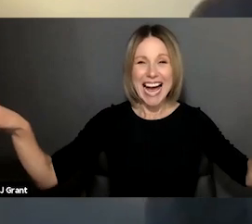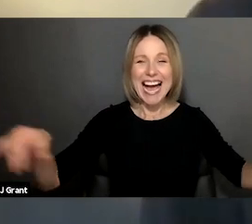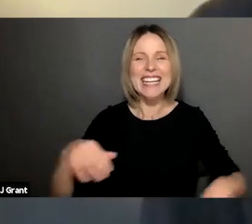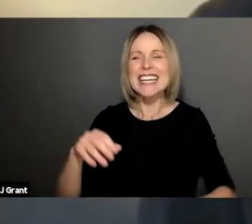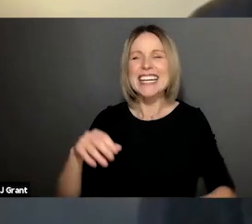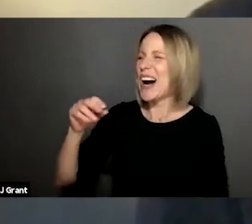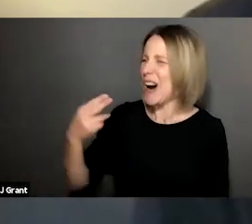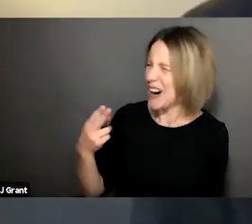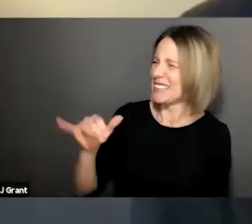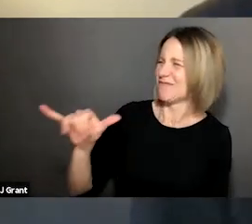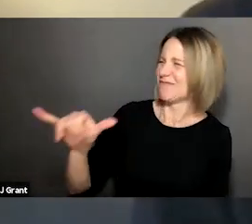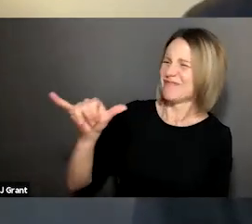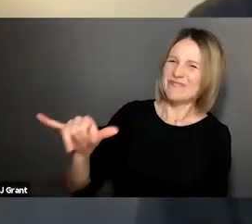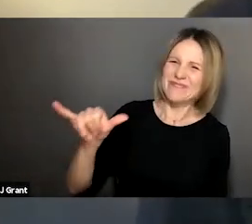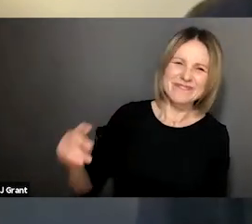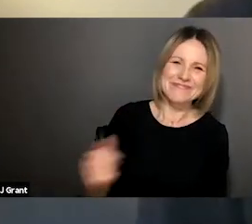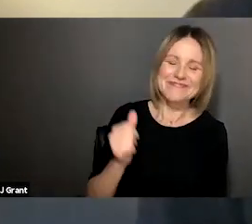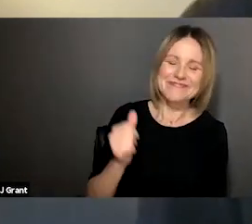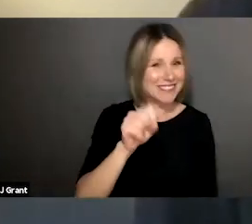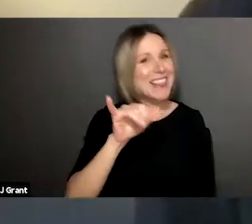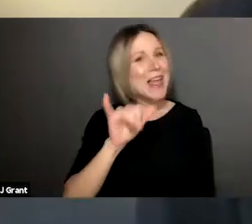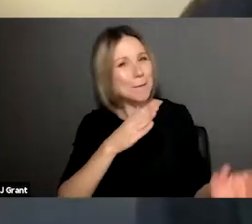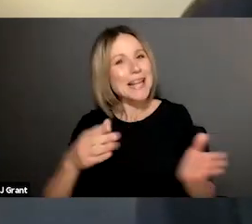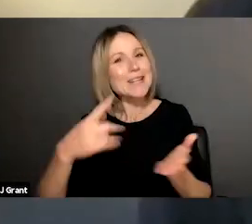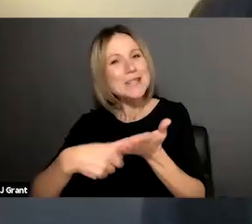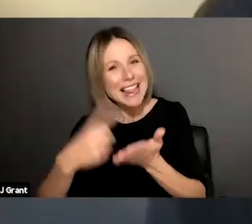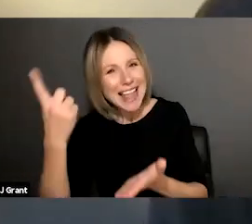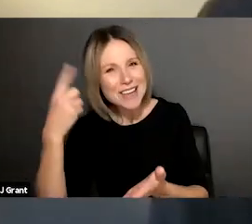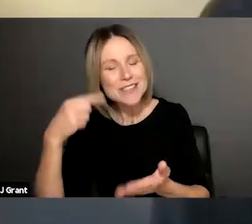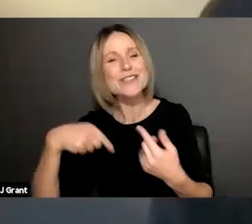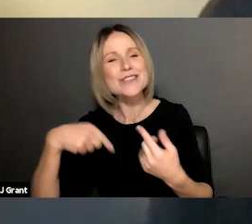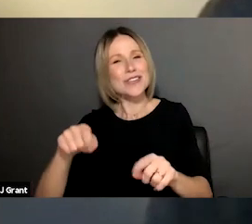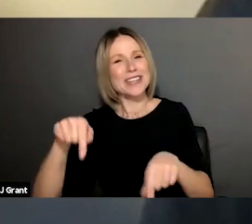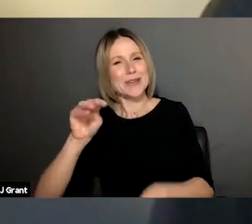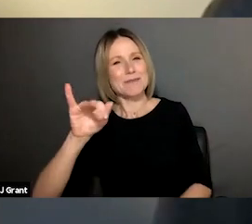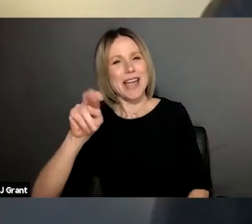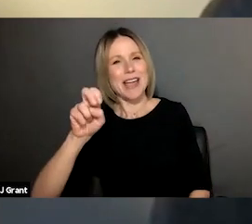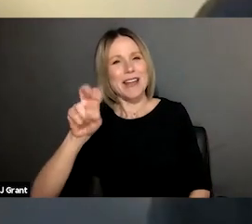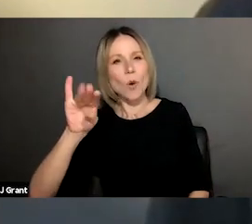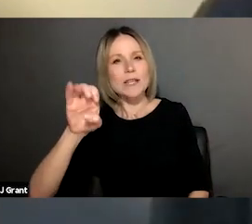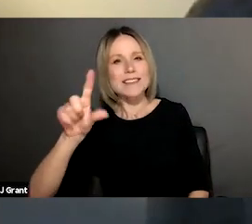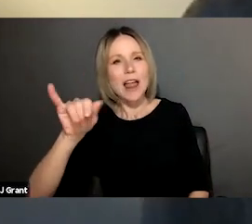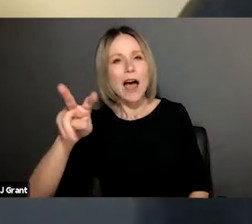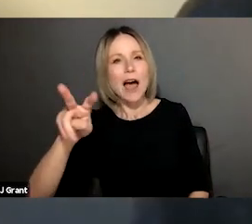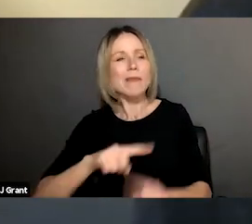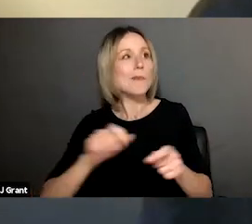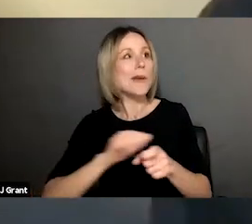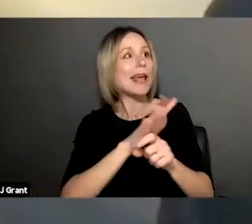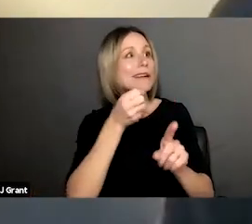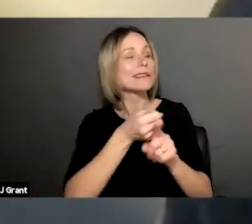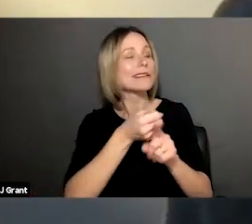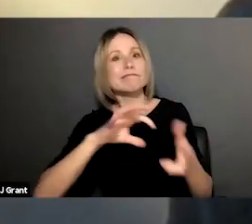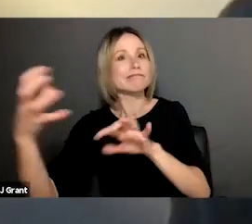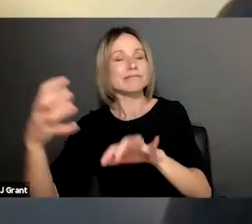year. The pandemic messed that up. But luckily, in my back pocket, New York Times Cooking, No